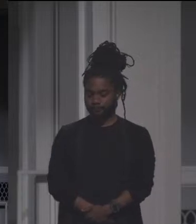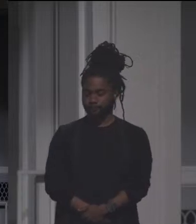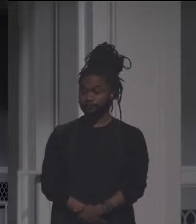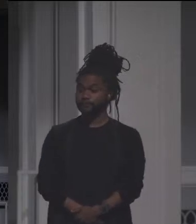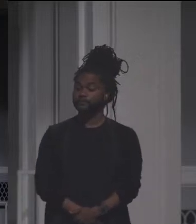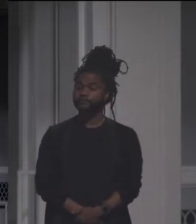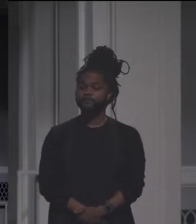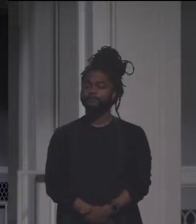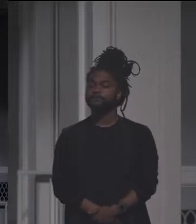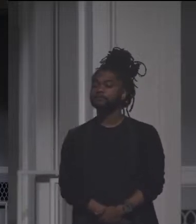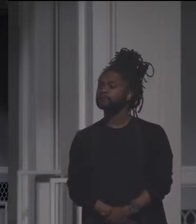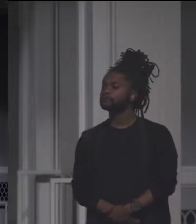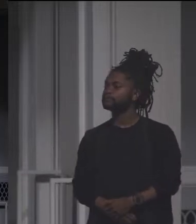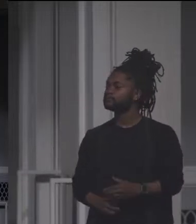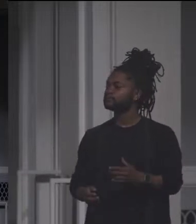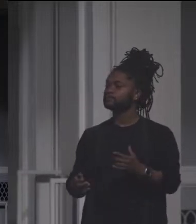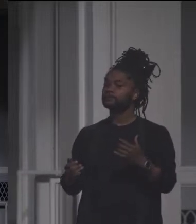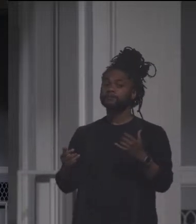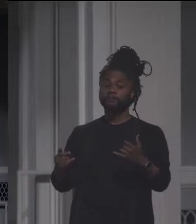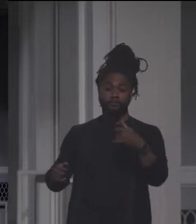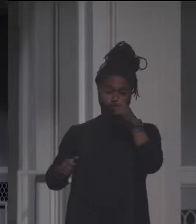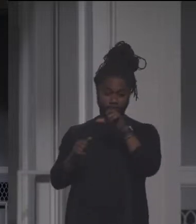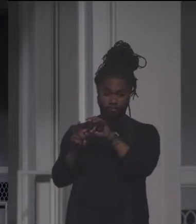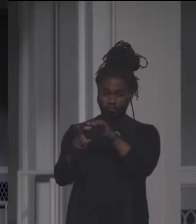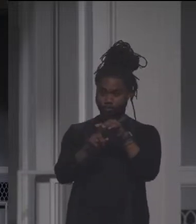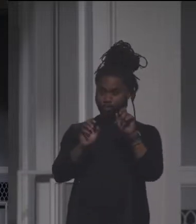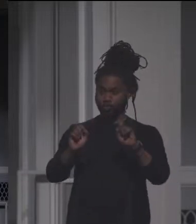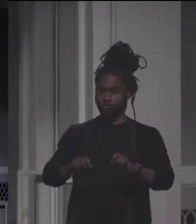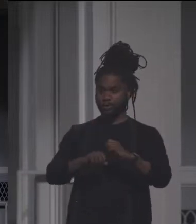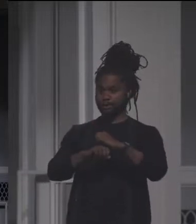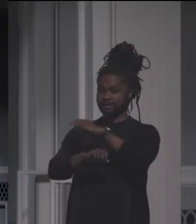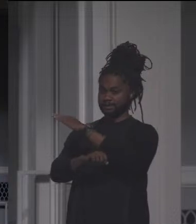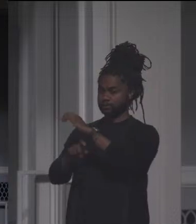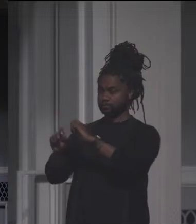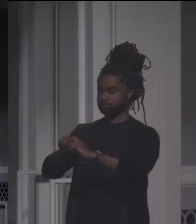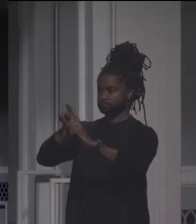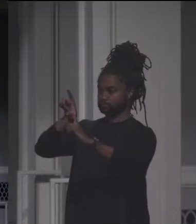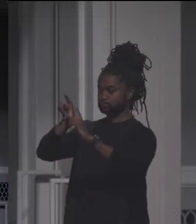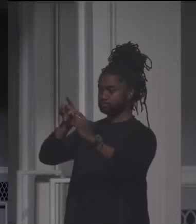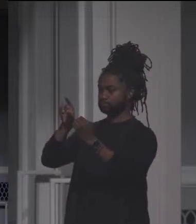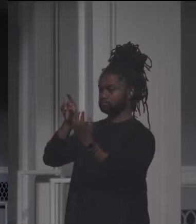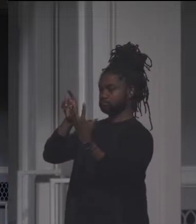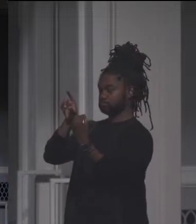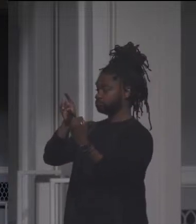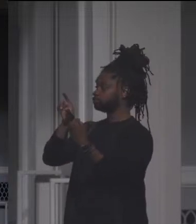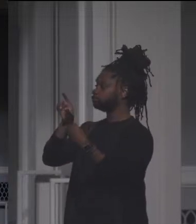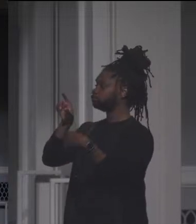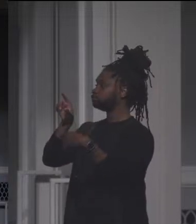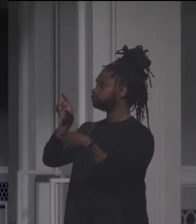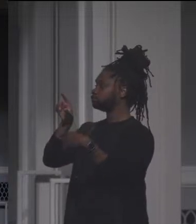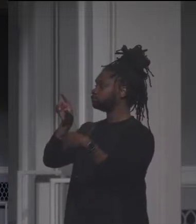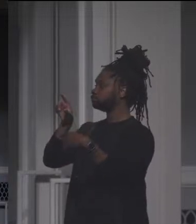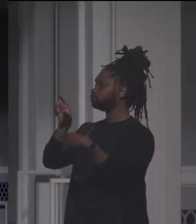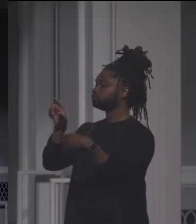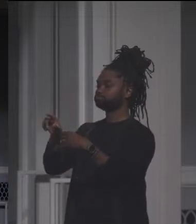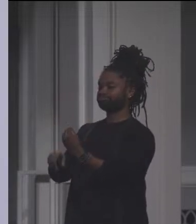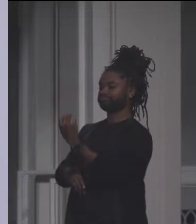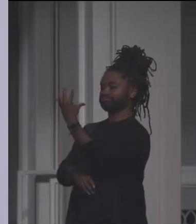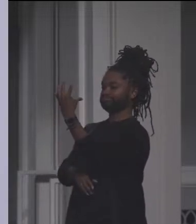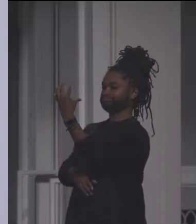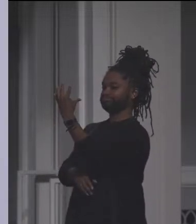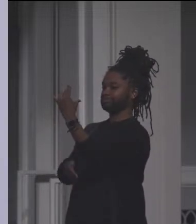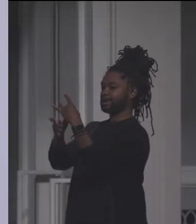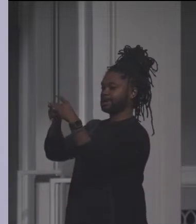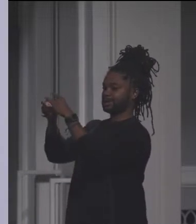I'd like to remind everyone that you can send your questions by connecting to the QR code. So if you want to lift your phone and try to connect